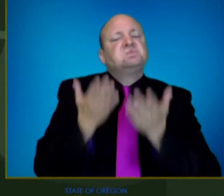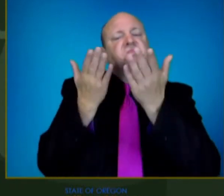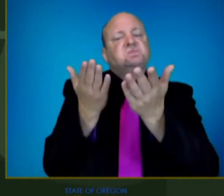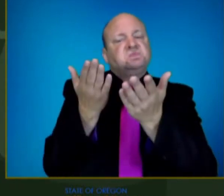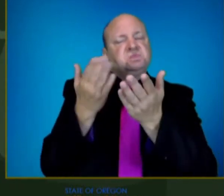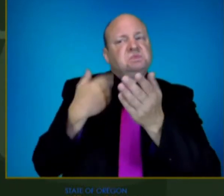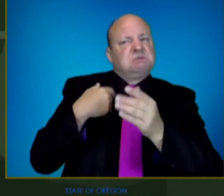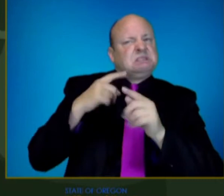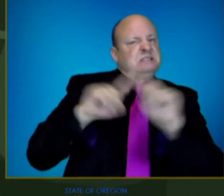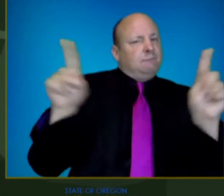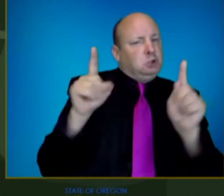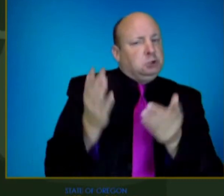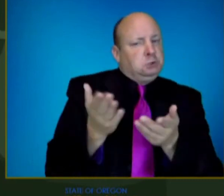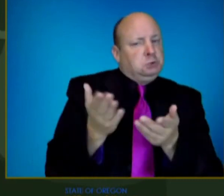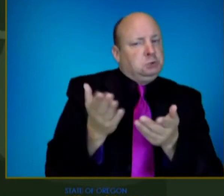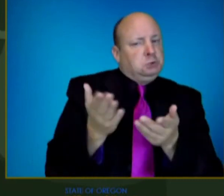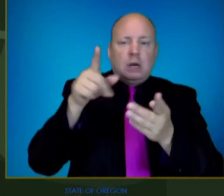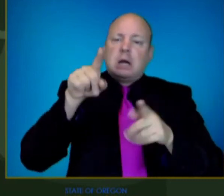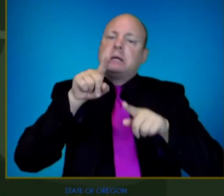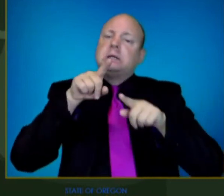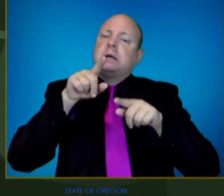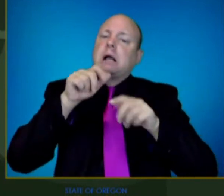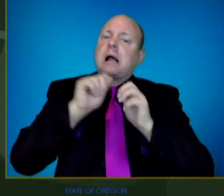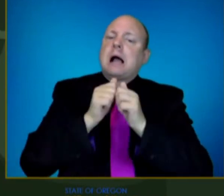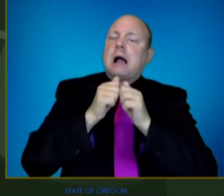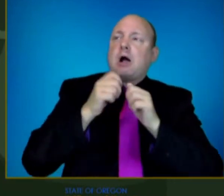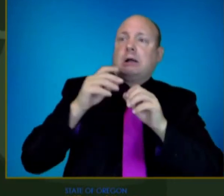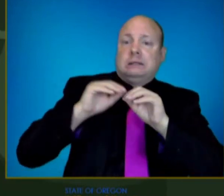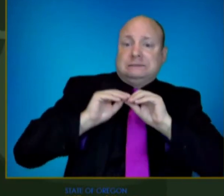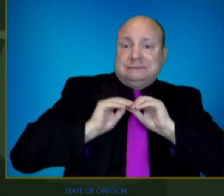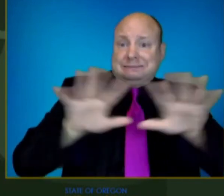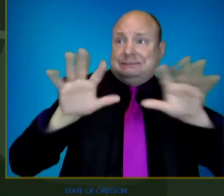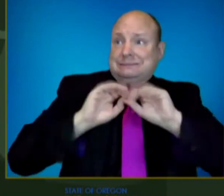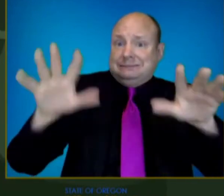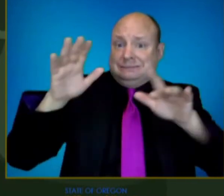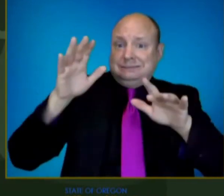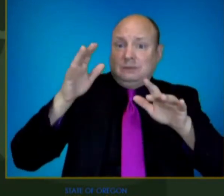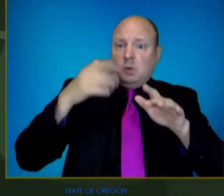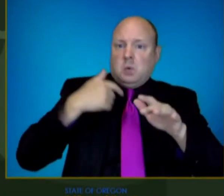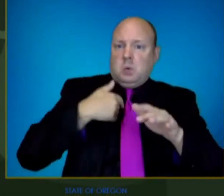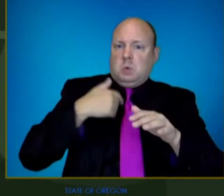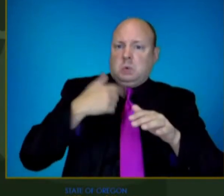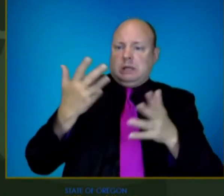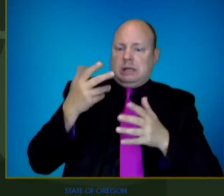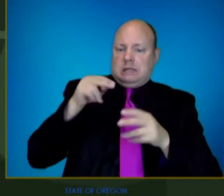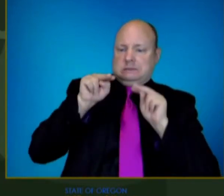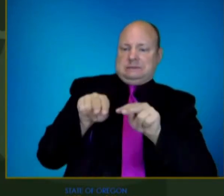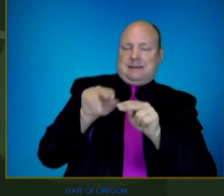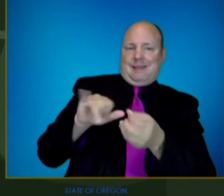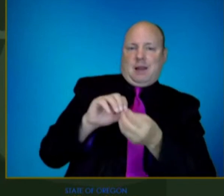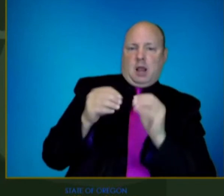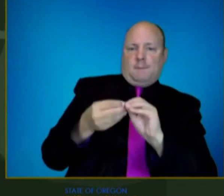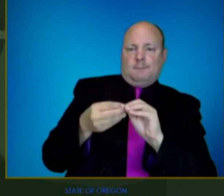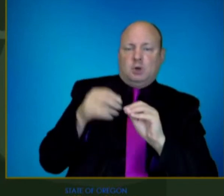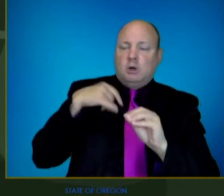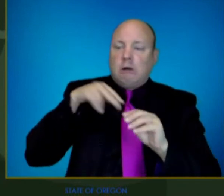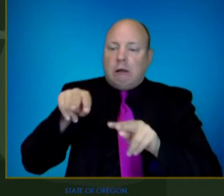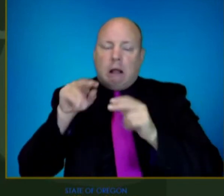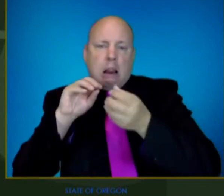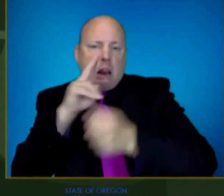rapidity of transmission of the virus in the community and the impact it's having on hospitals. If we can get